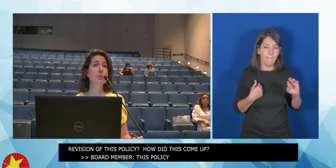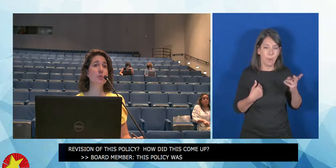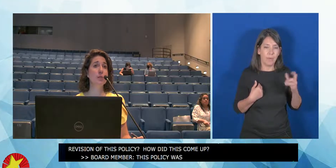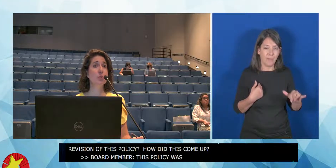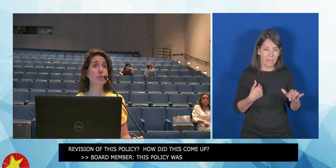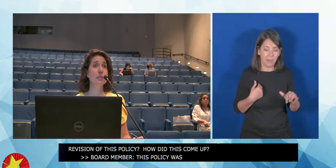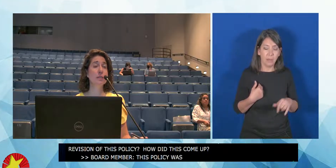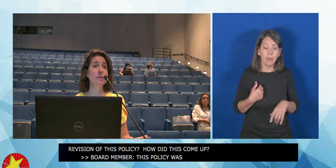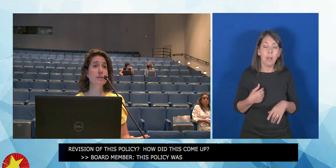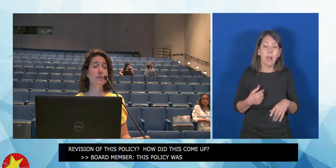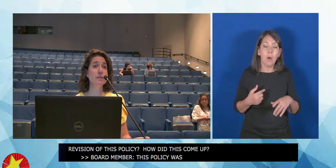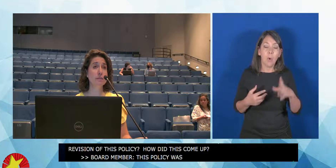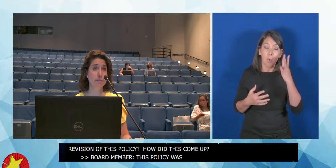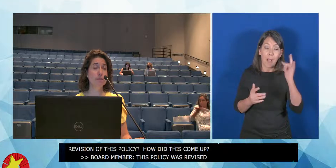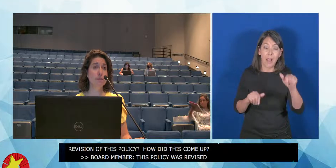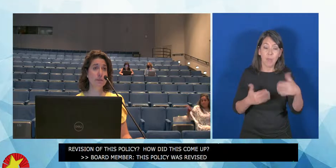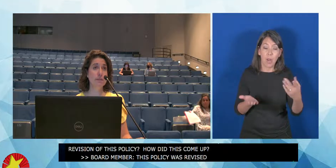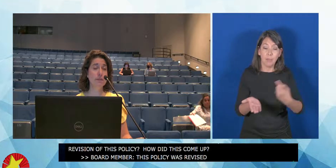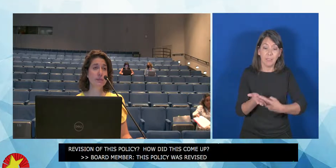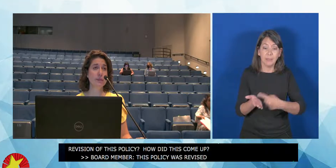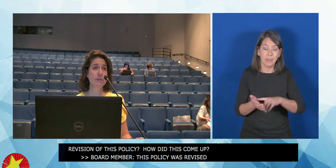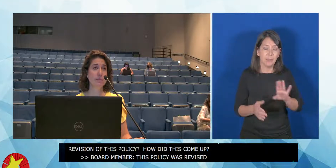of Human Resources.